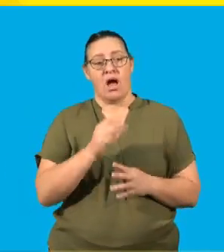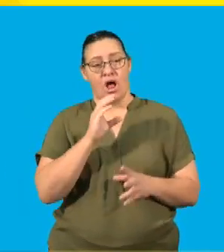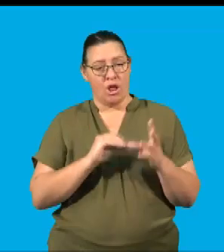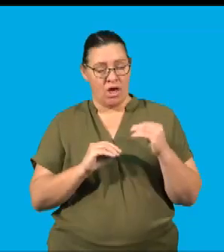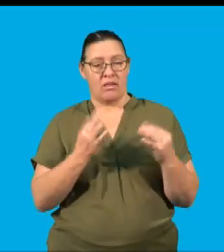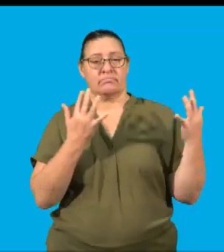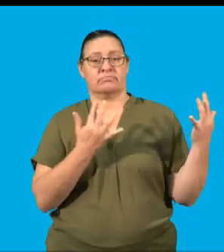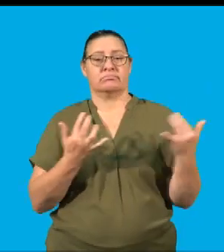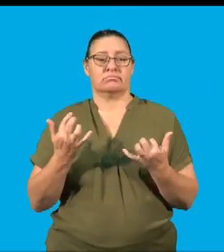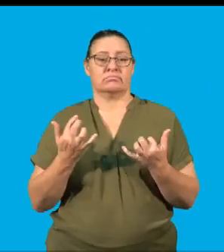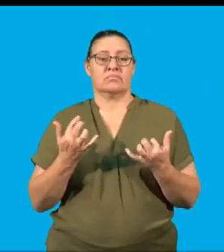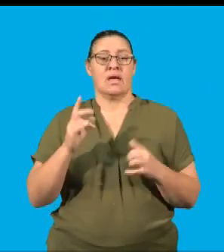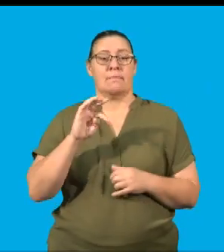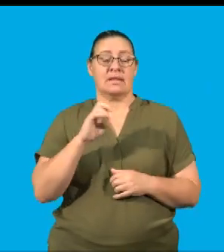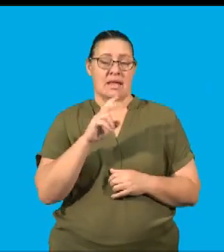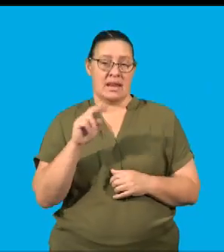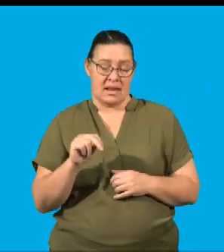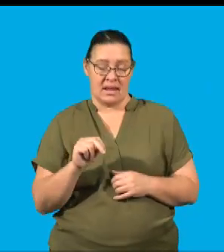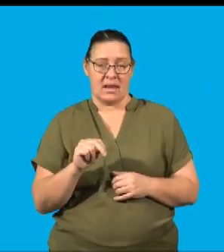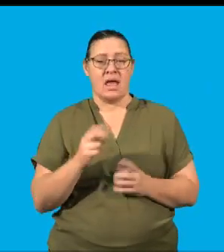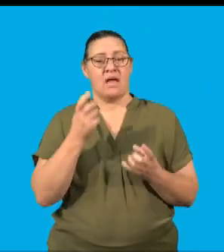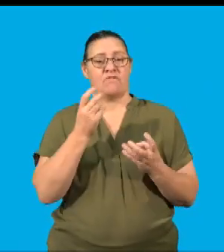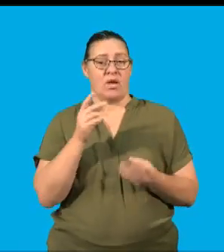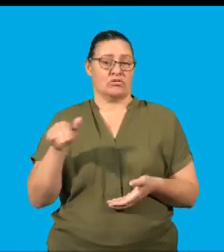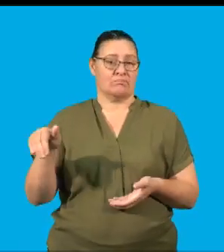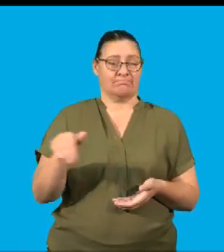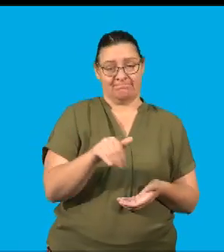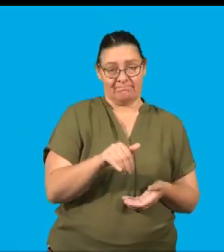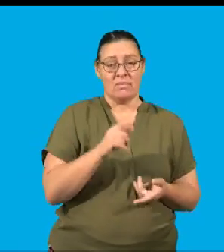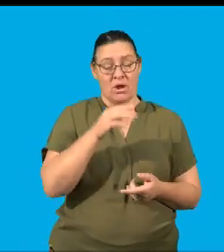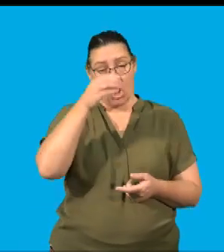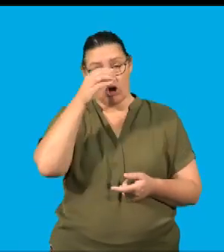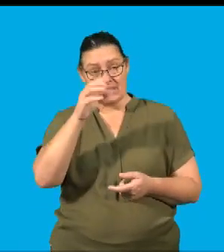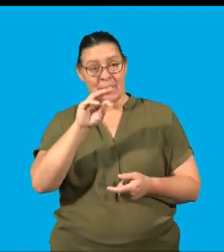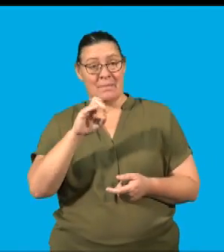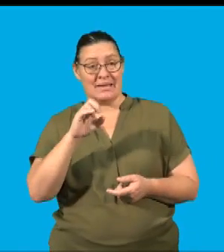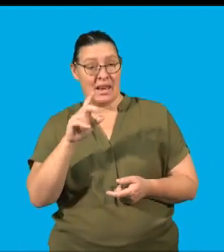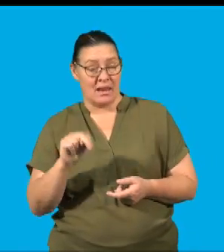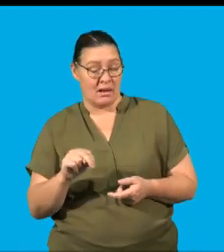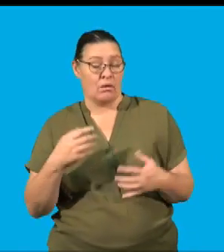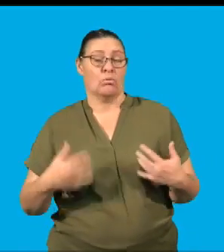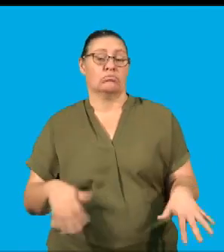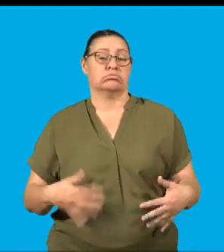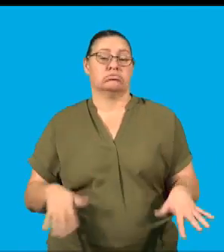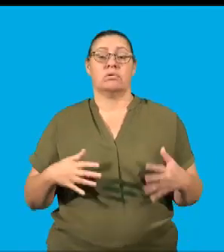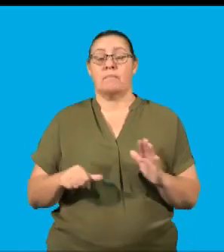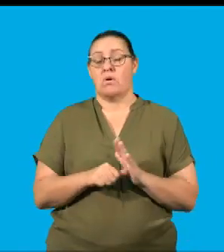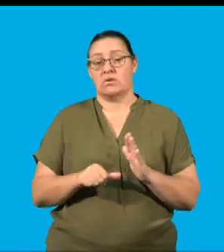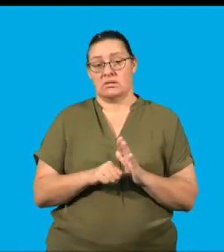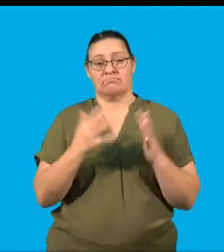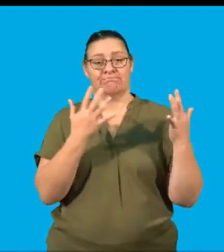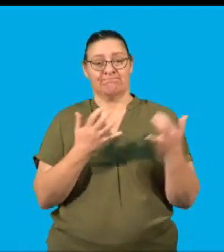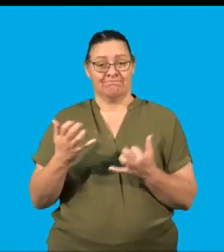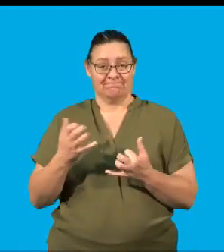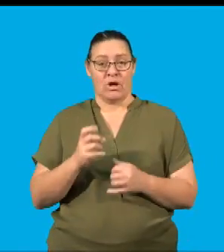learned to calculate the median of a data set. You will see how important the concept of median is when it comes to the calculation